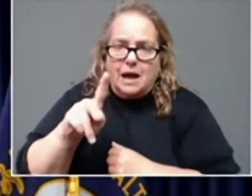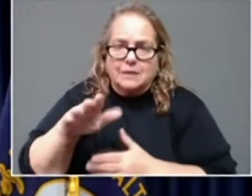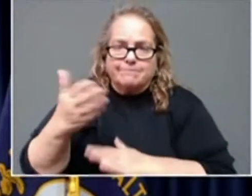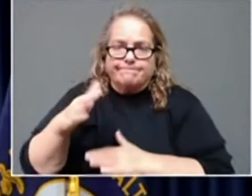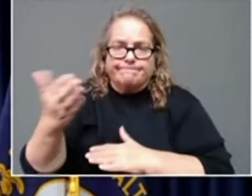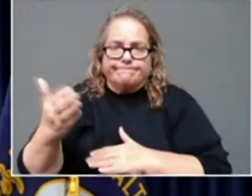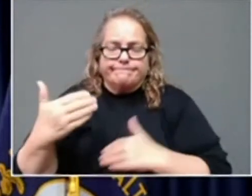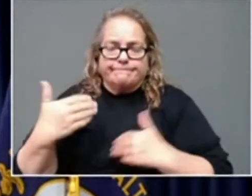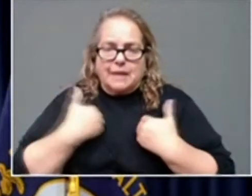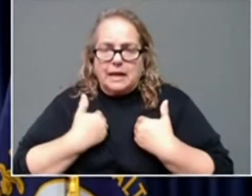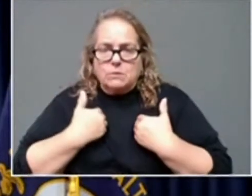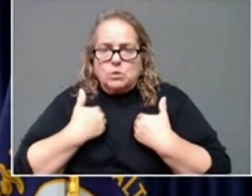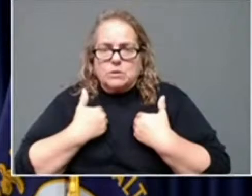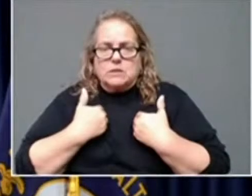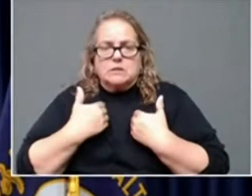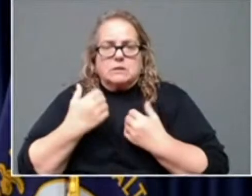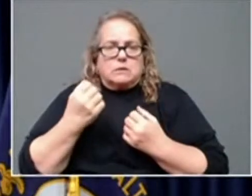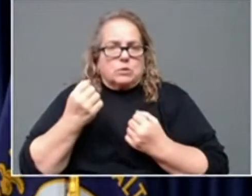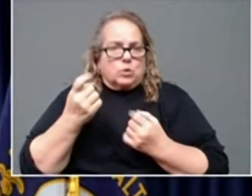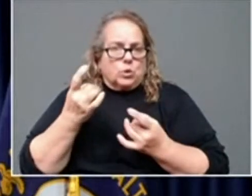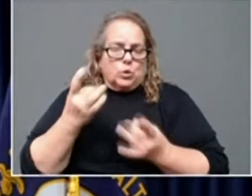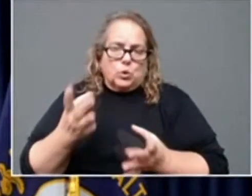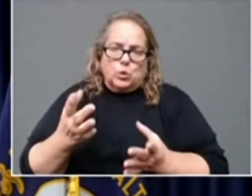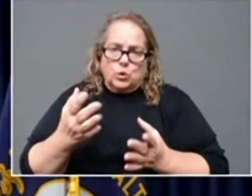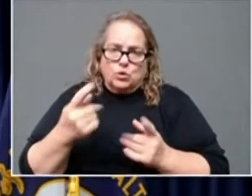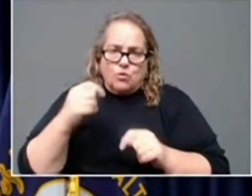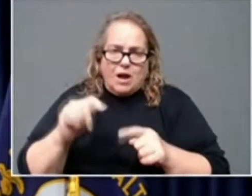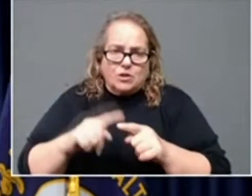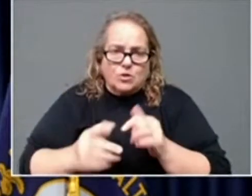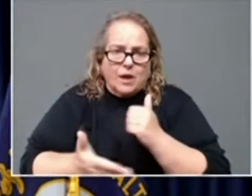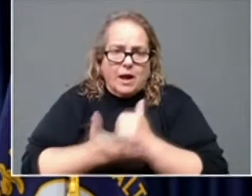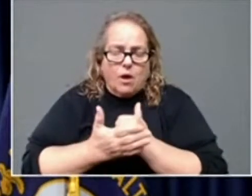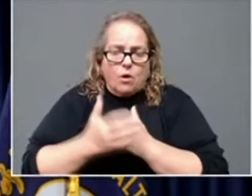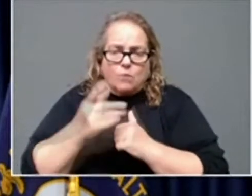major operations, helping to